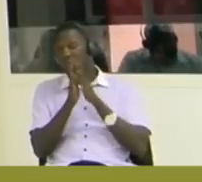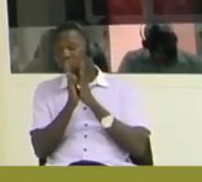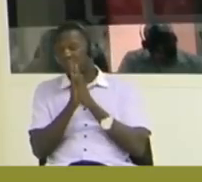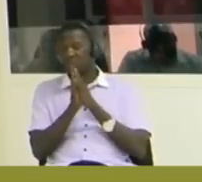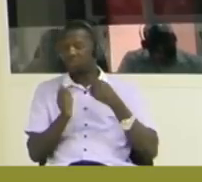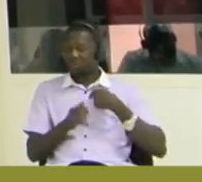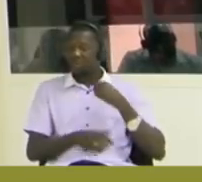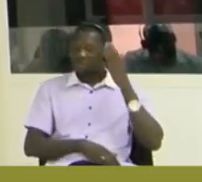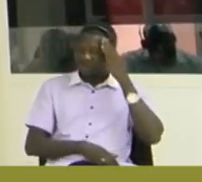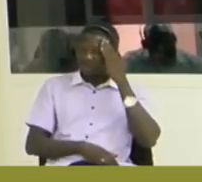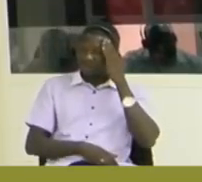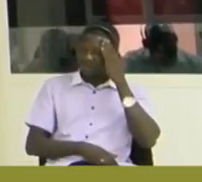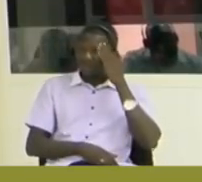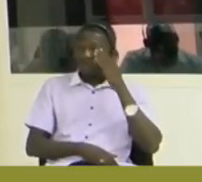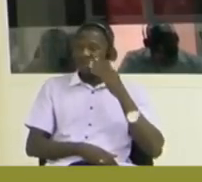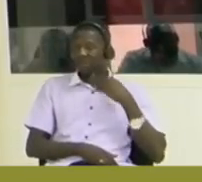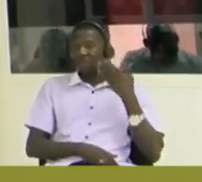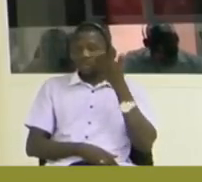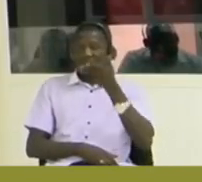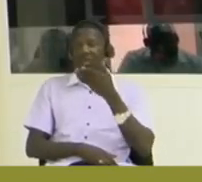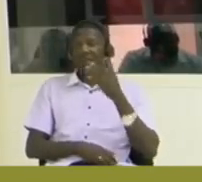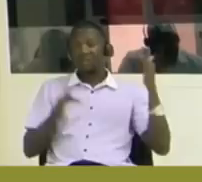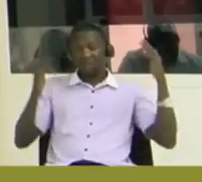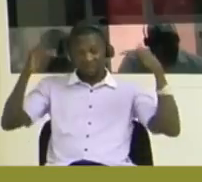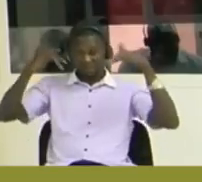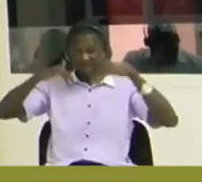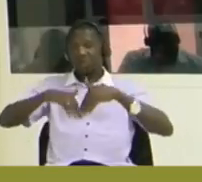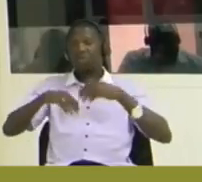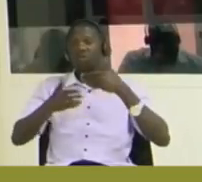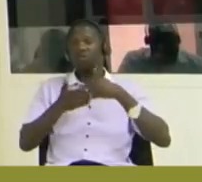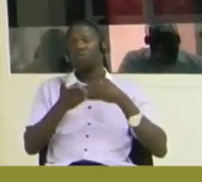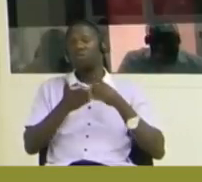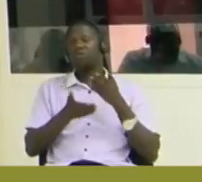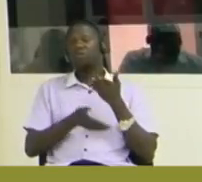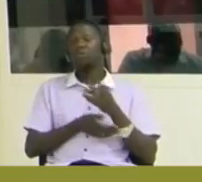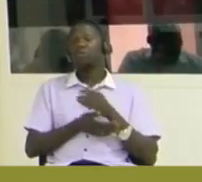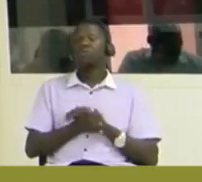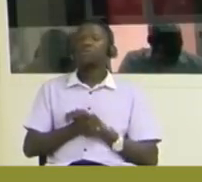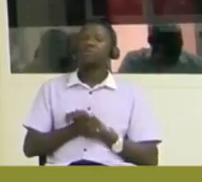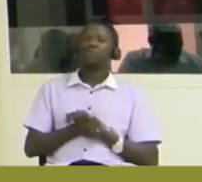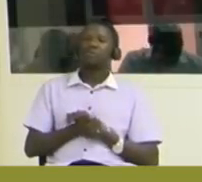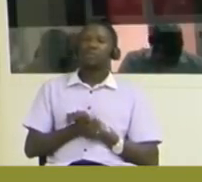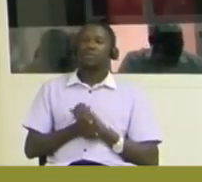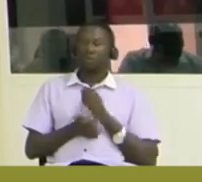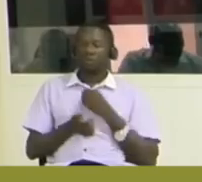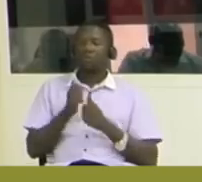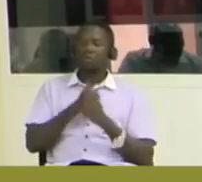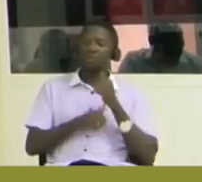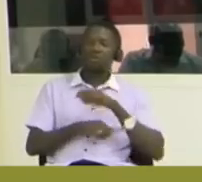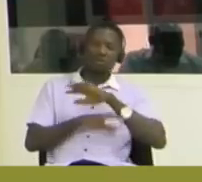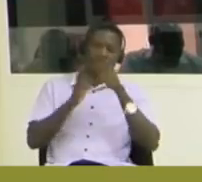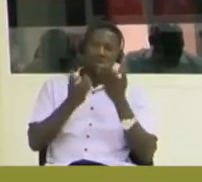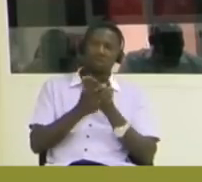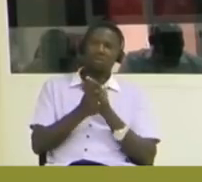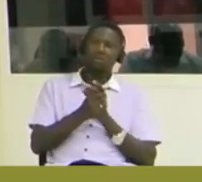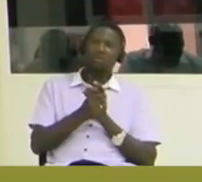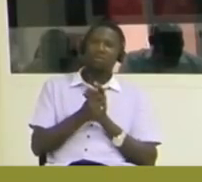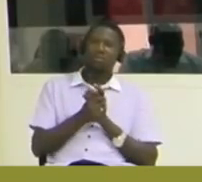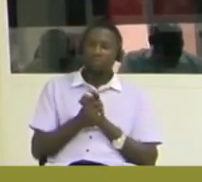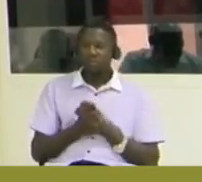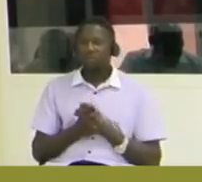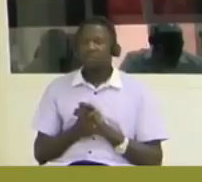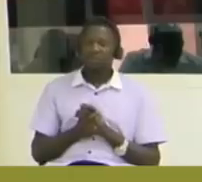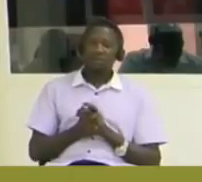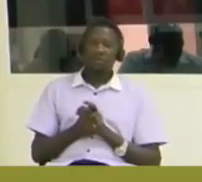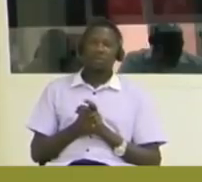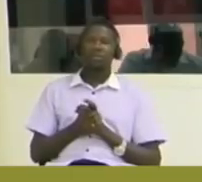that, I would have been at the stadium. Okay, we would come back to all that. Yes, sir. So this